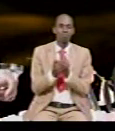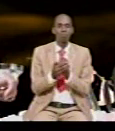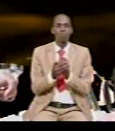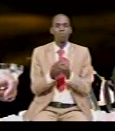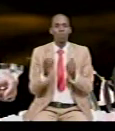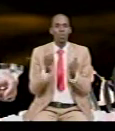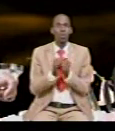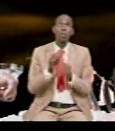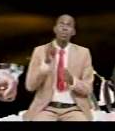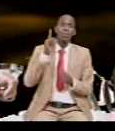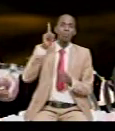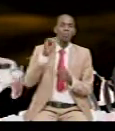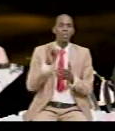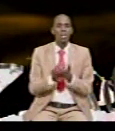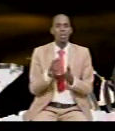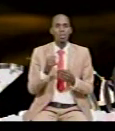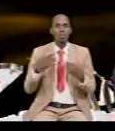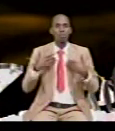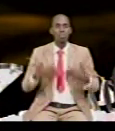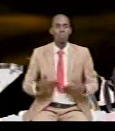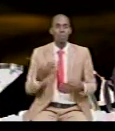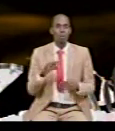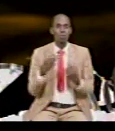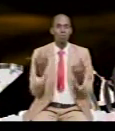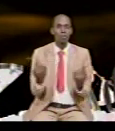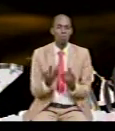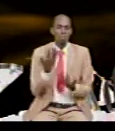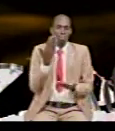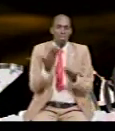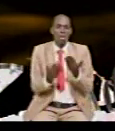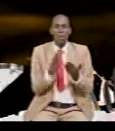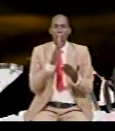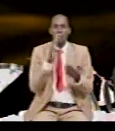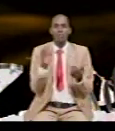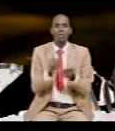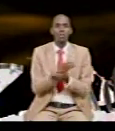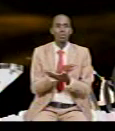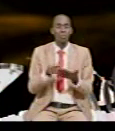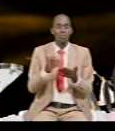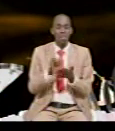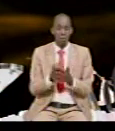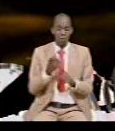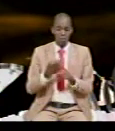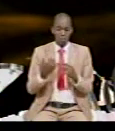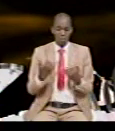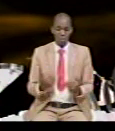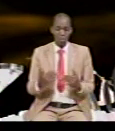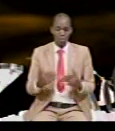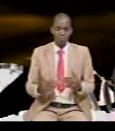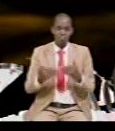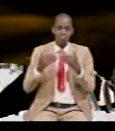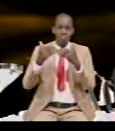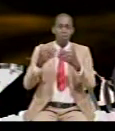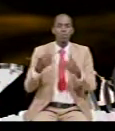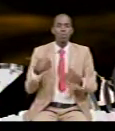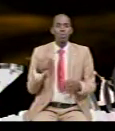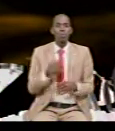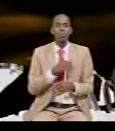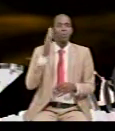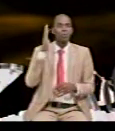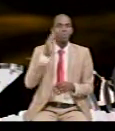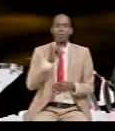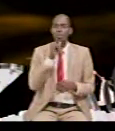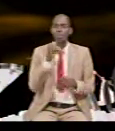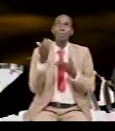the body of sin might be destroyed, that henceforth we should not serve